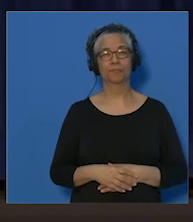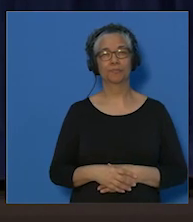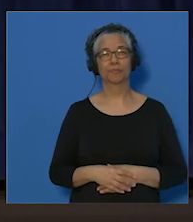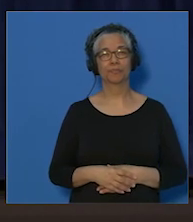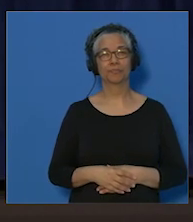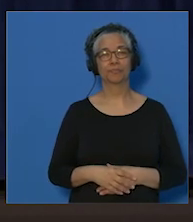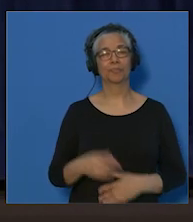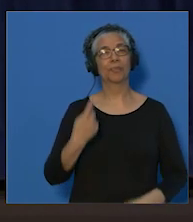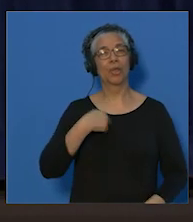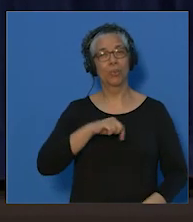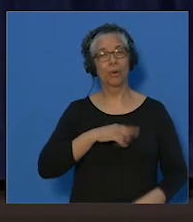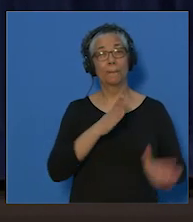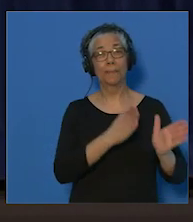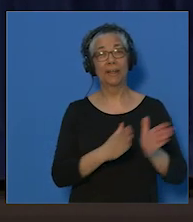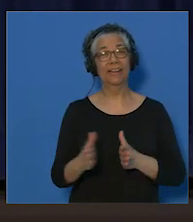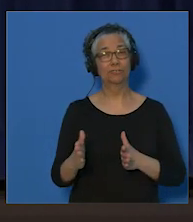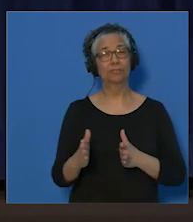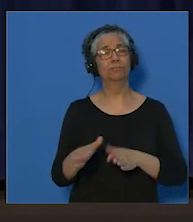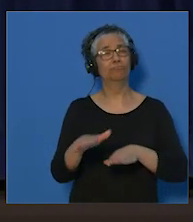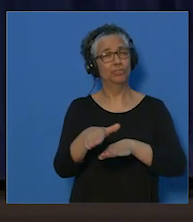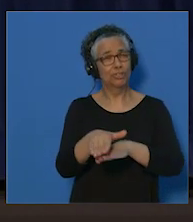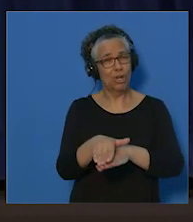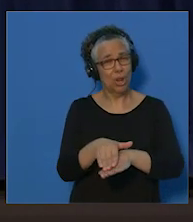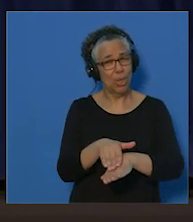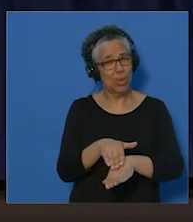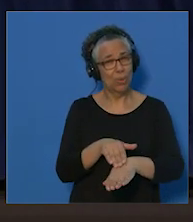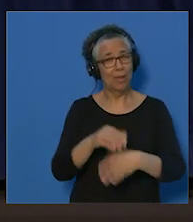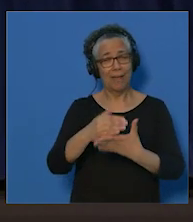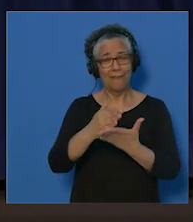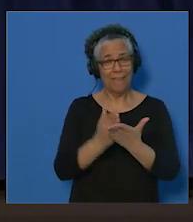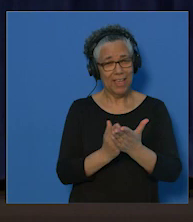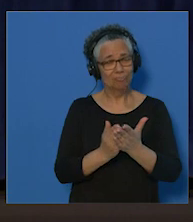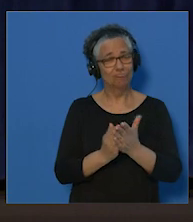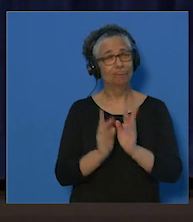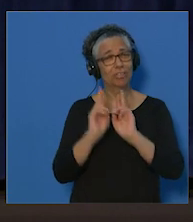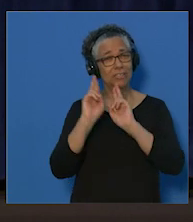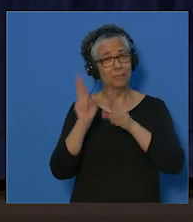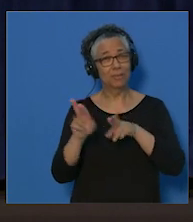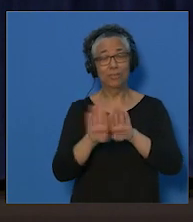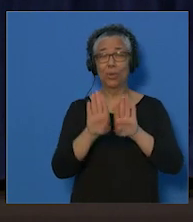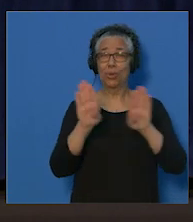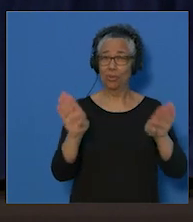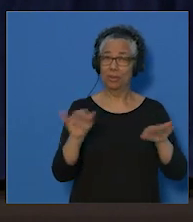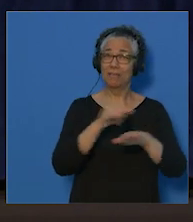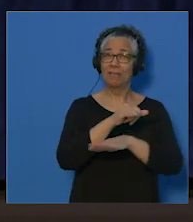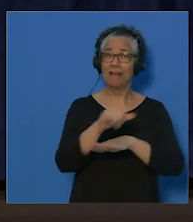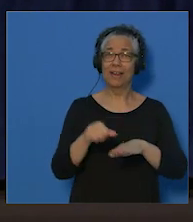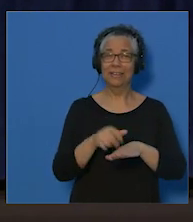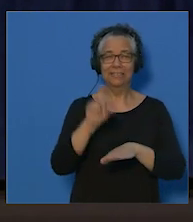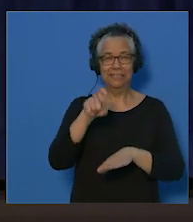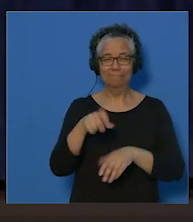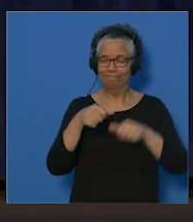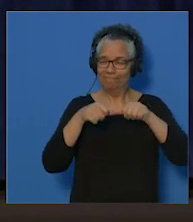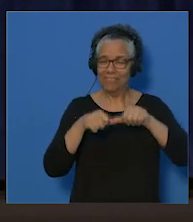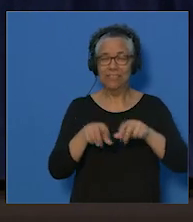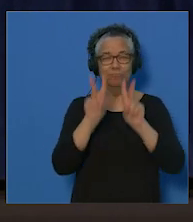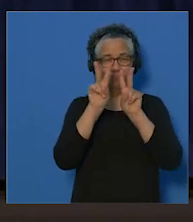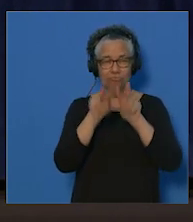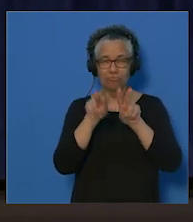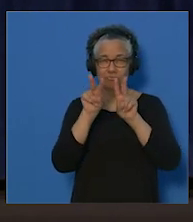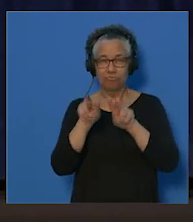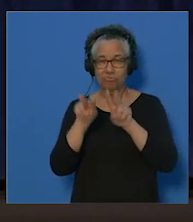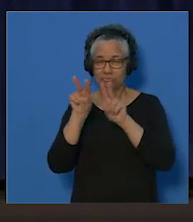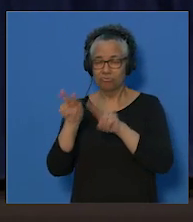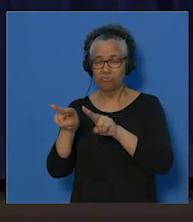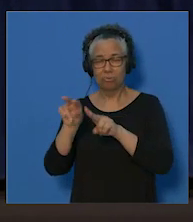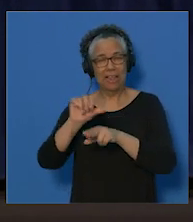We are planning to take a very slow and phased response to reopening the island, which will require constant monitoring of any